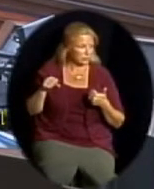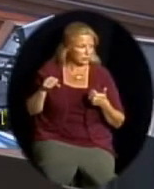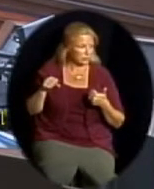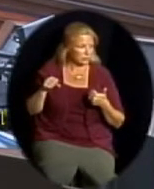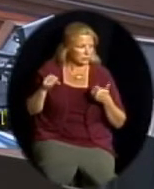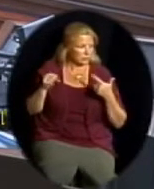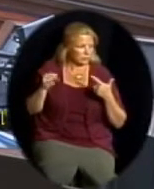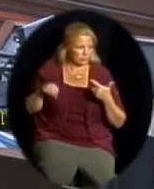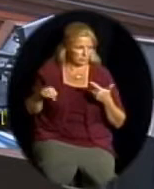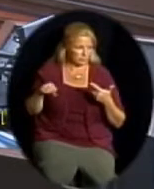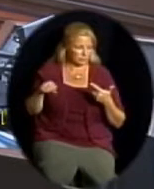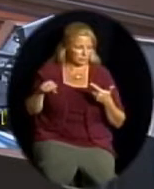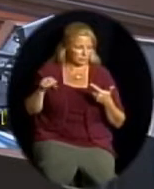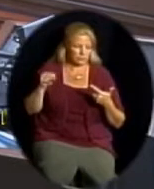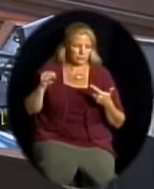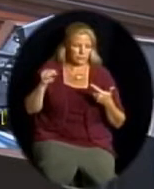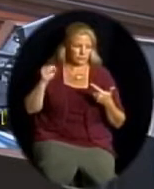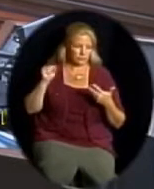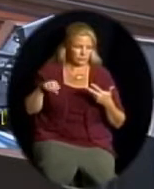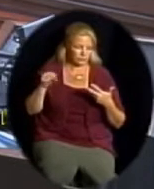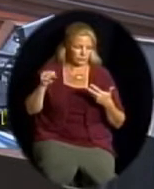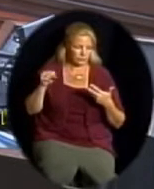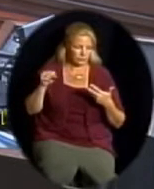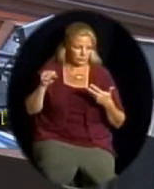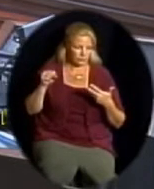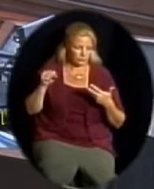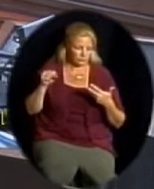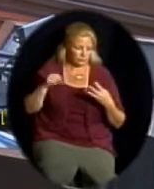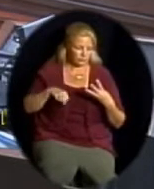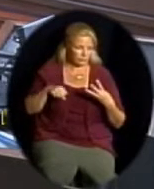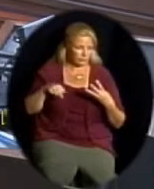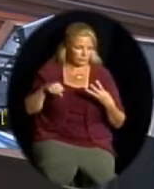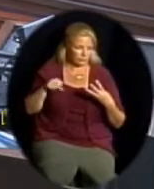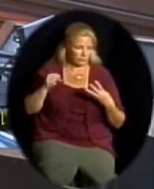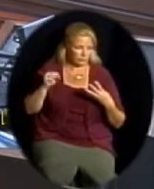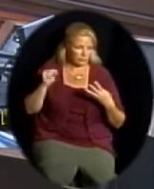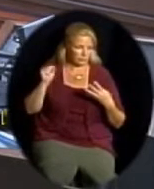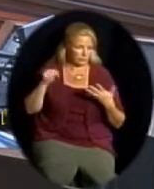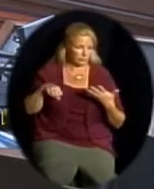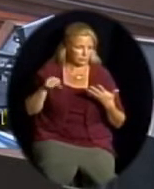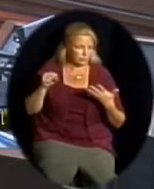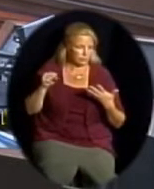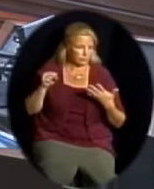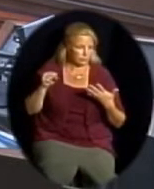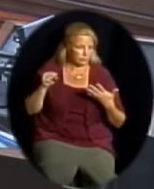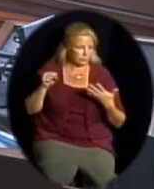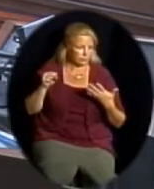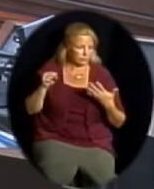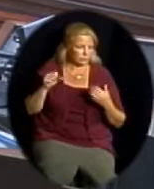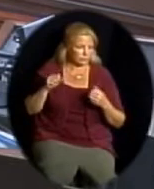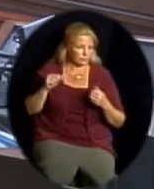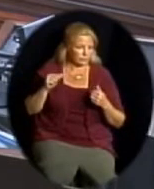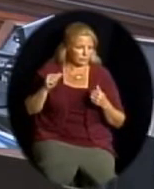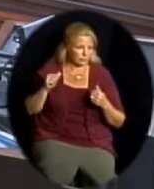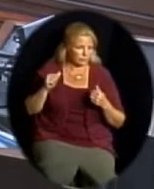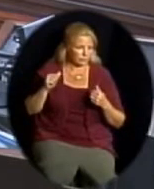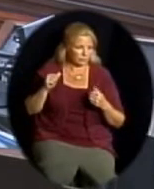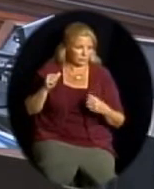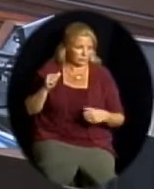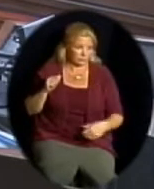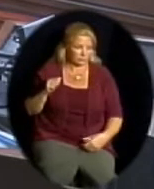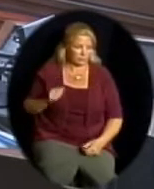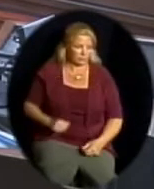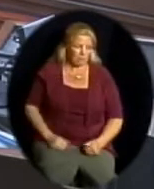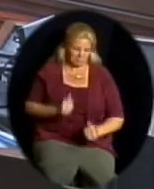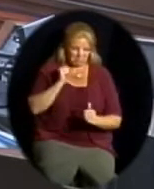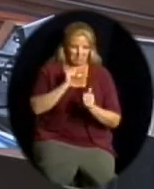Ms. Ashley, Yes. Mr. Churchman, Yes. Mr. Gilmore, Yes, Mr. Parker. Yes. and the motion passes.